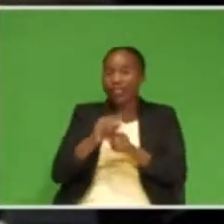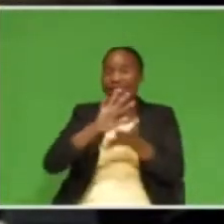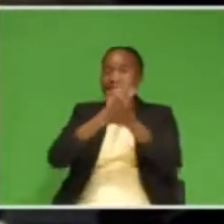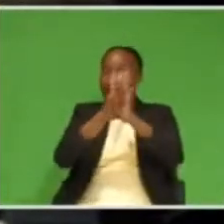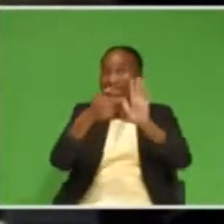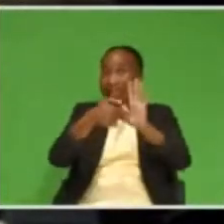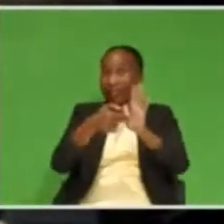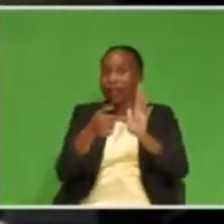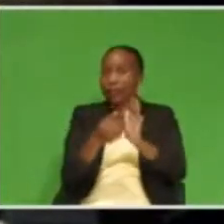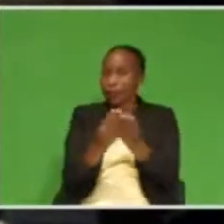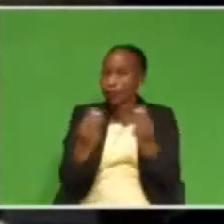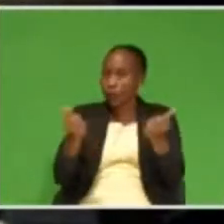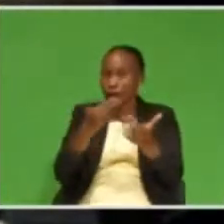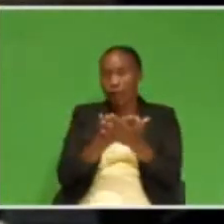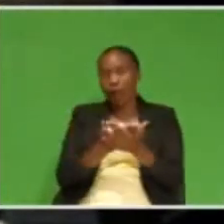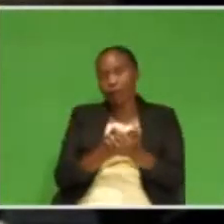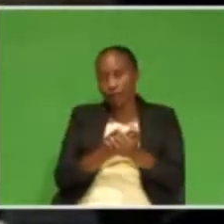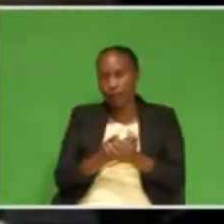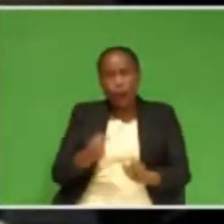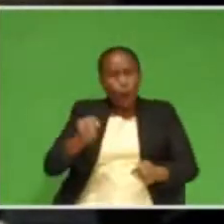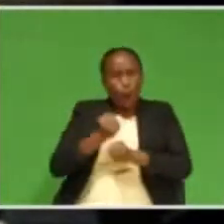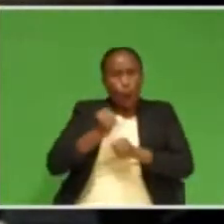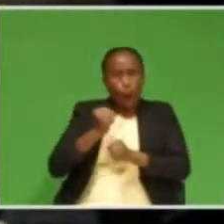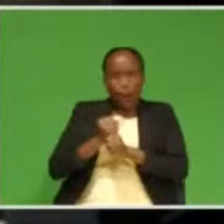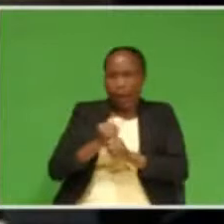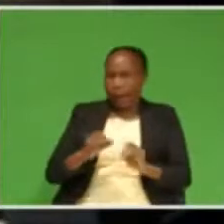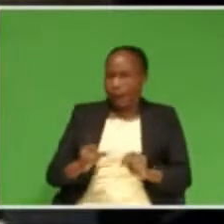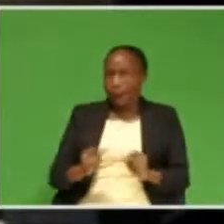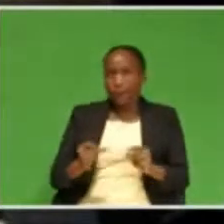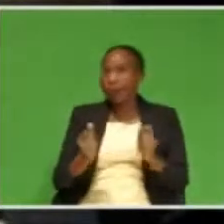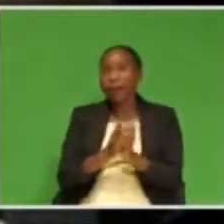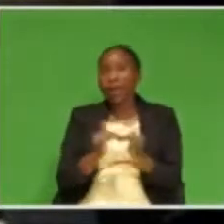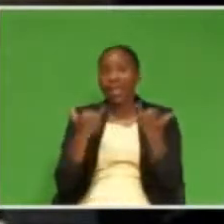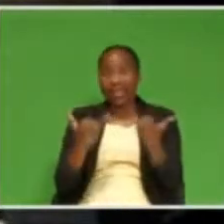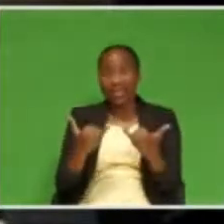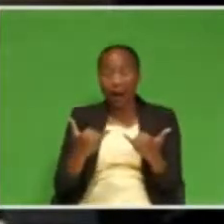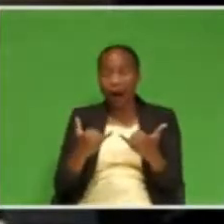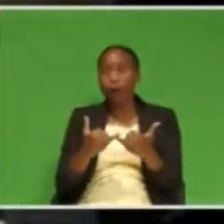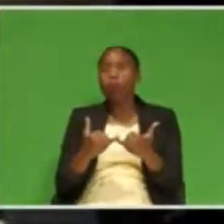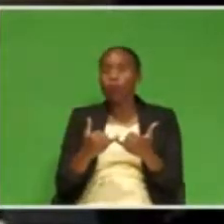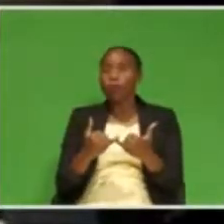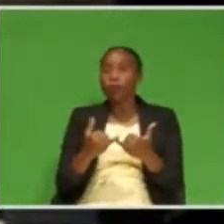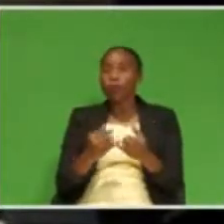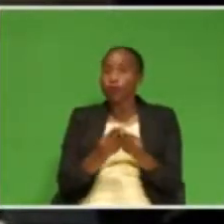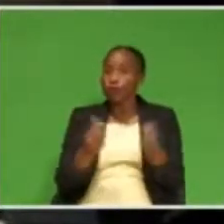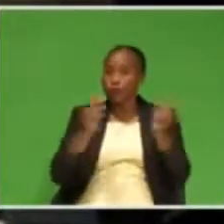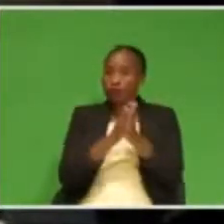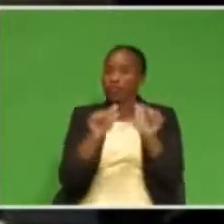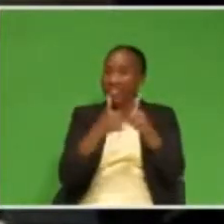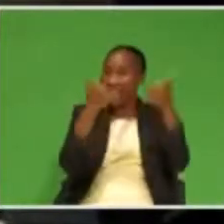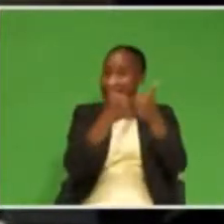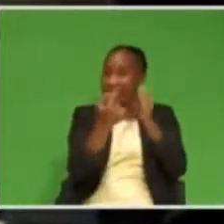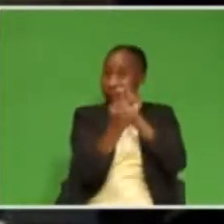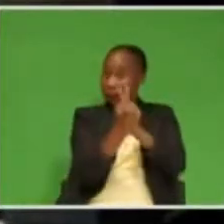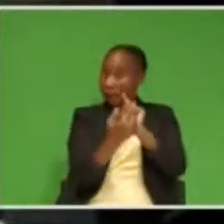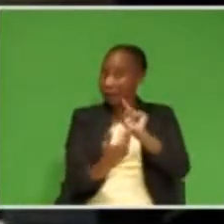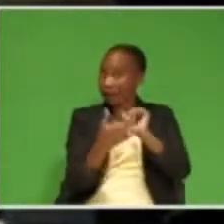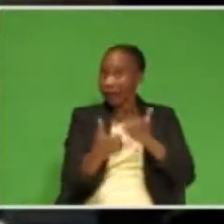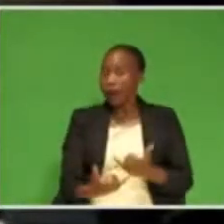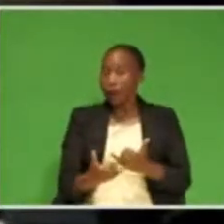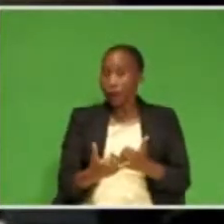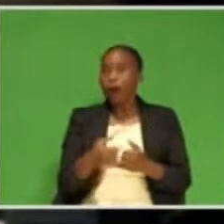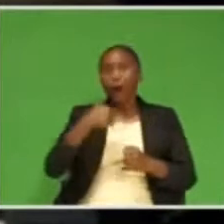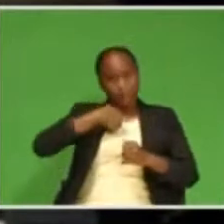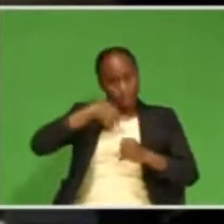Now, to deal more effectively and urgently with the challenges that confront us, I will appoint